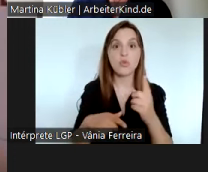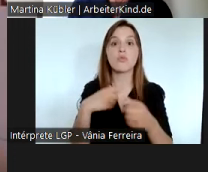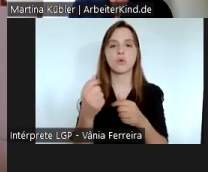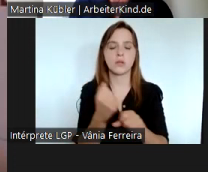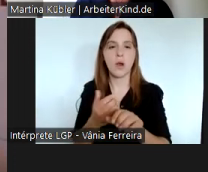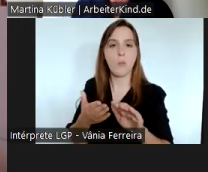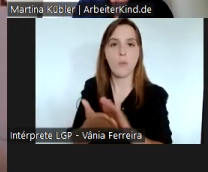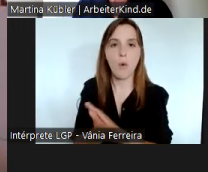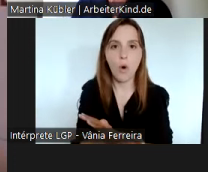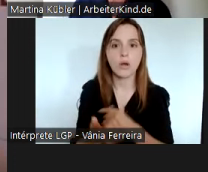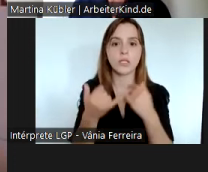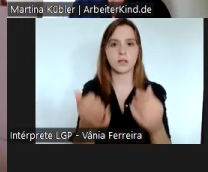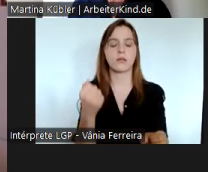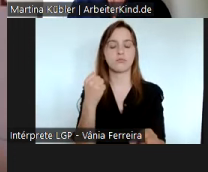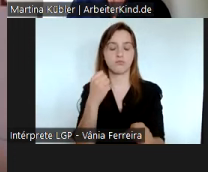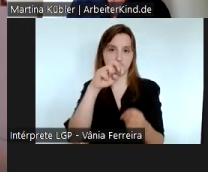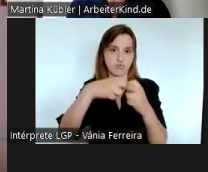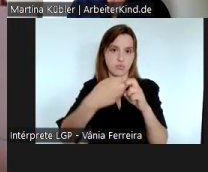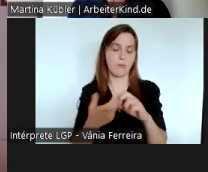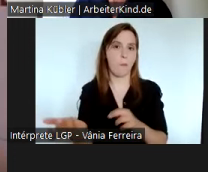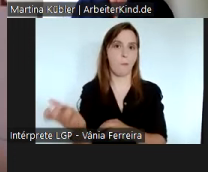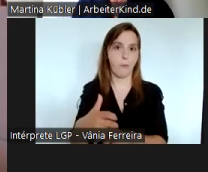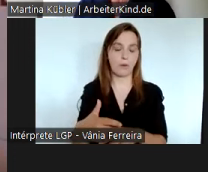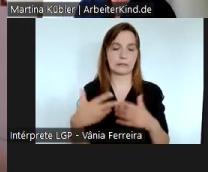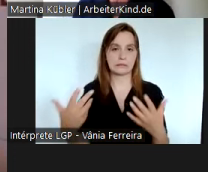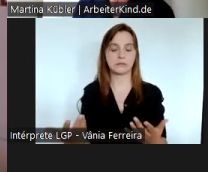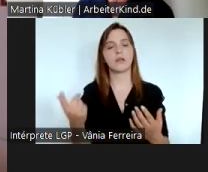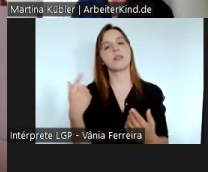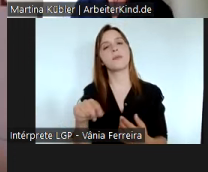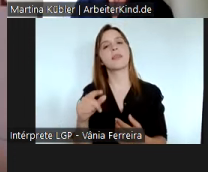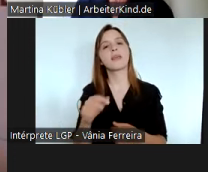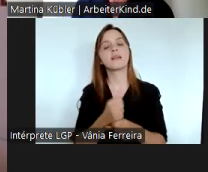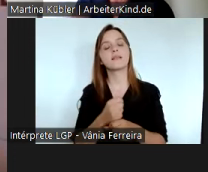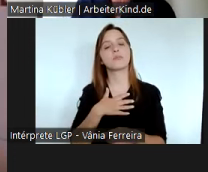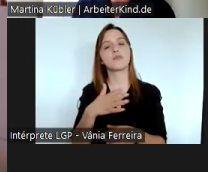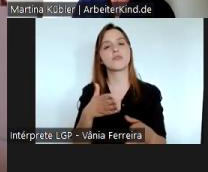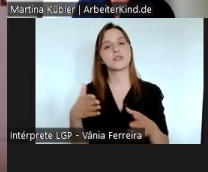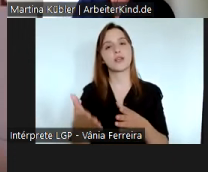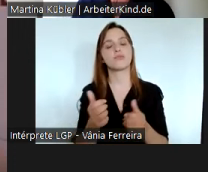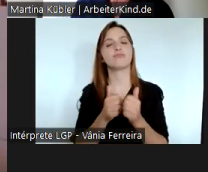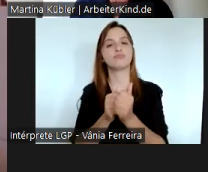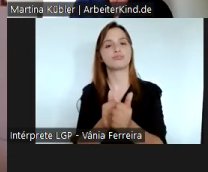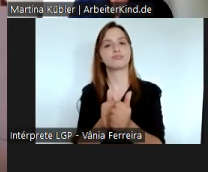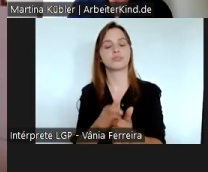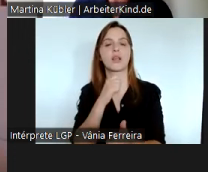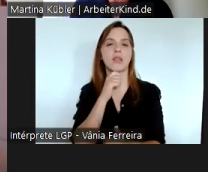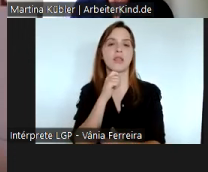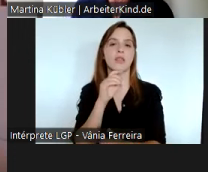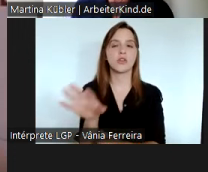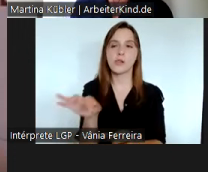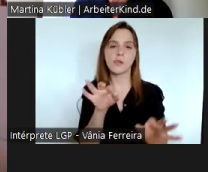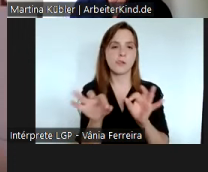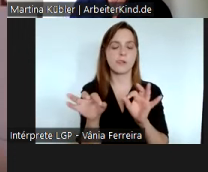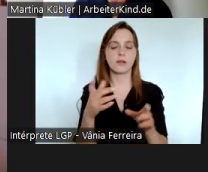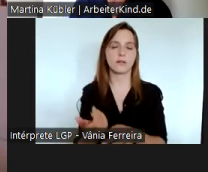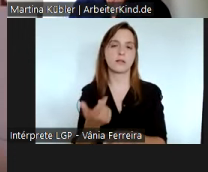on to their first jobs. So we also have career mentors who are in your chosen field and who are experienced